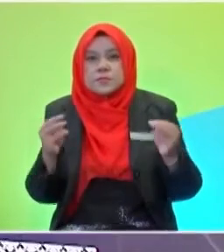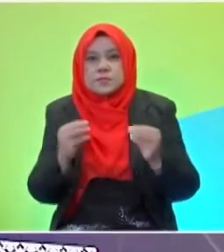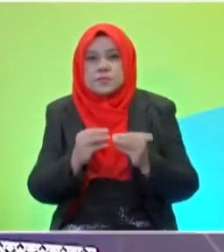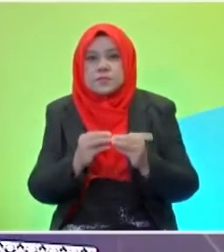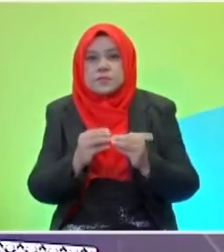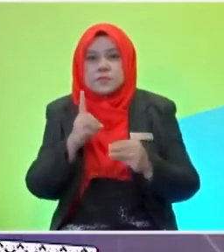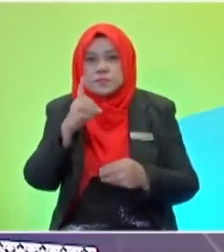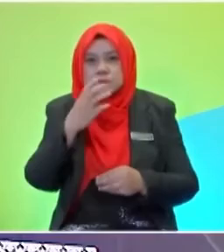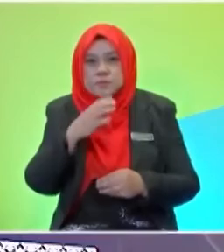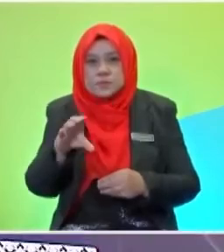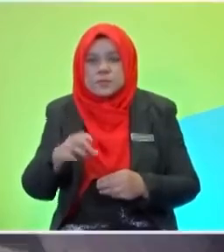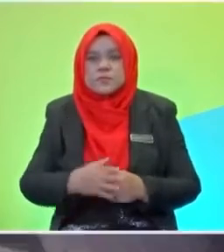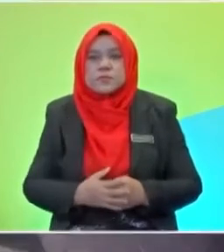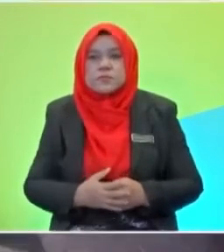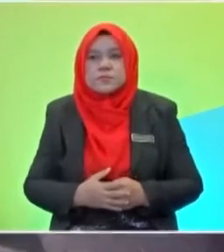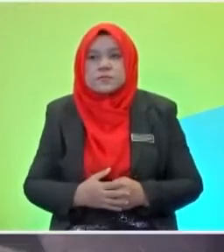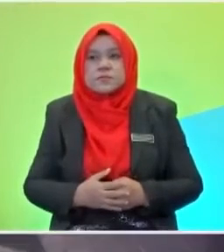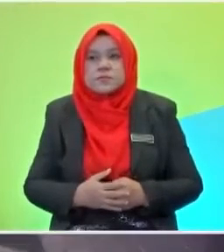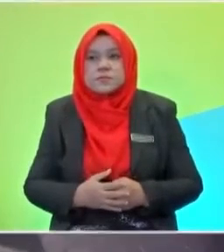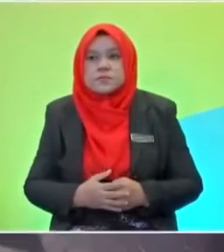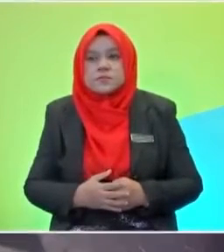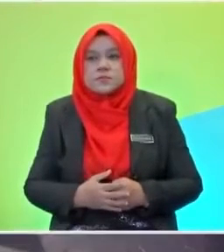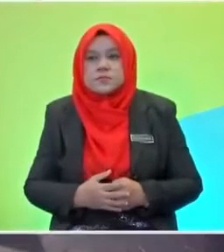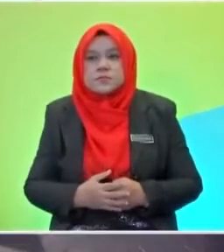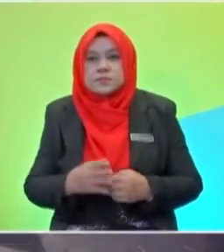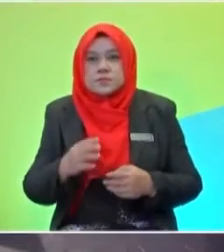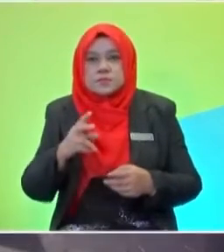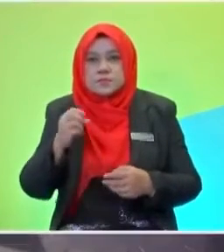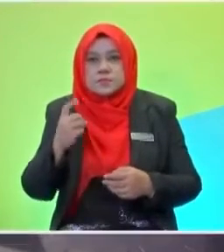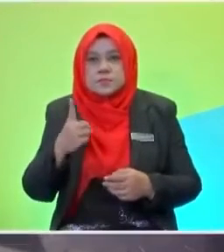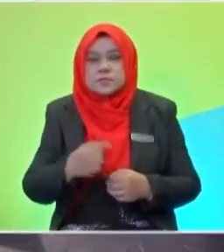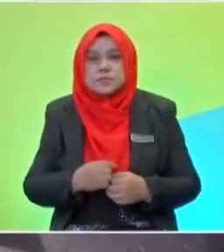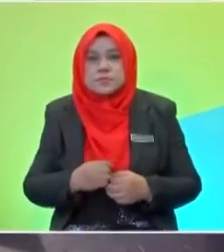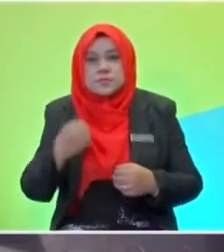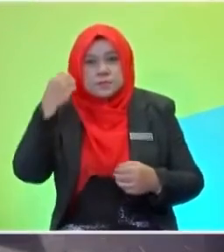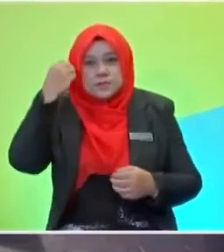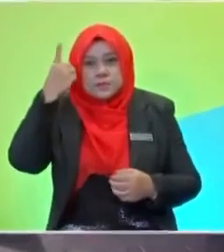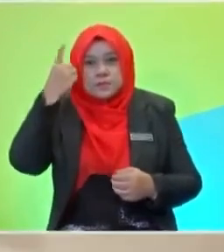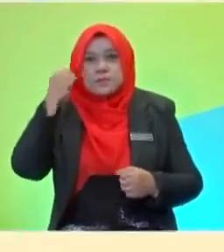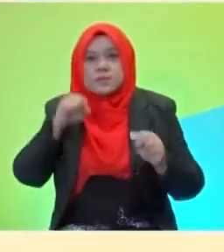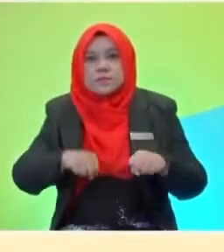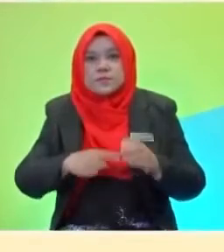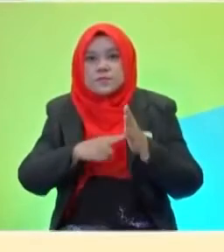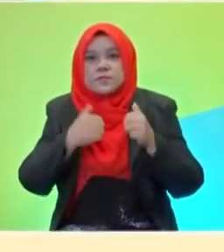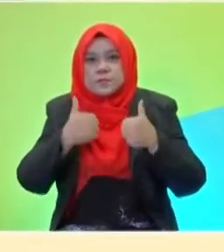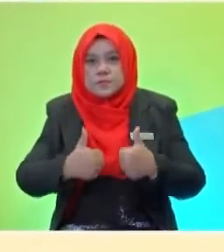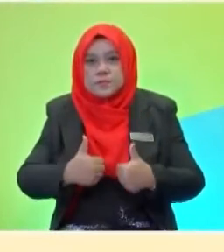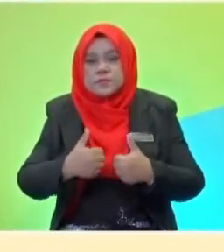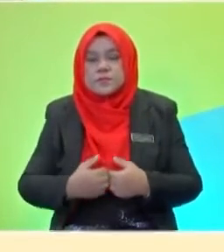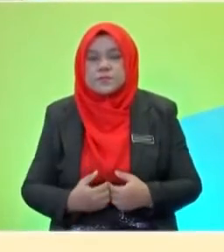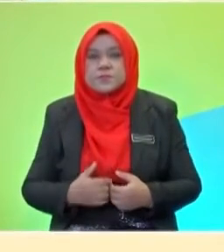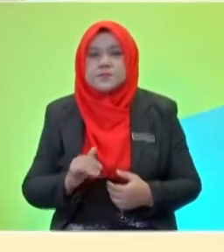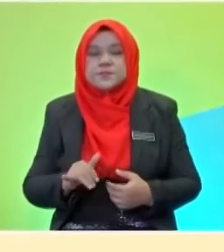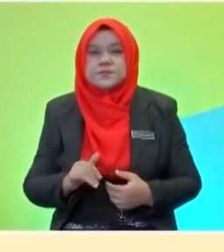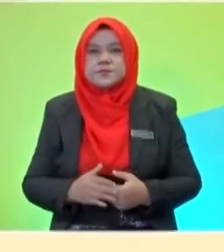will get 100. 100. As the answer. Okay, everyone understand? Kids at home, if you understand, can you show me your thumbs up? There you